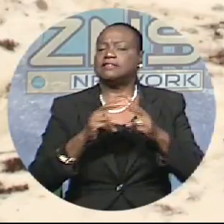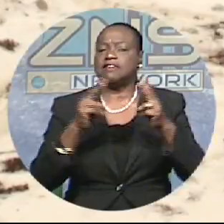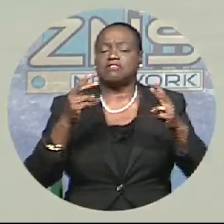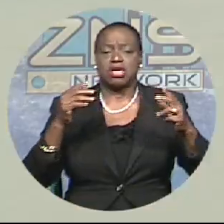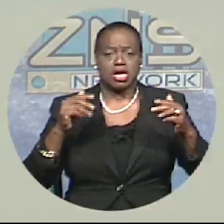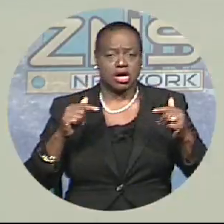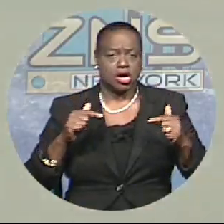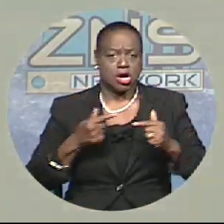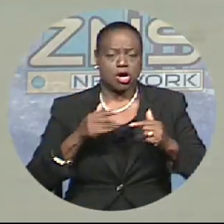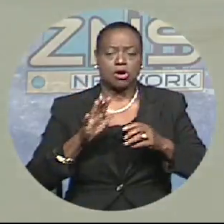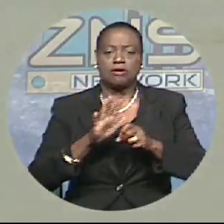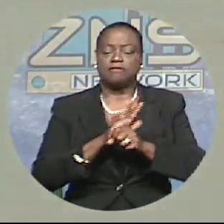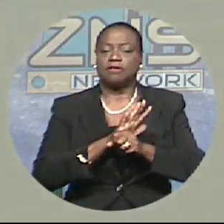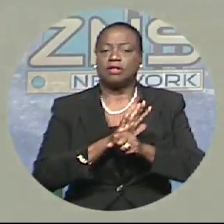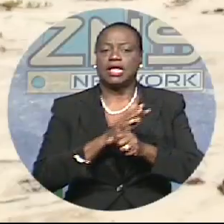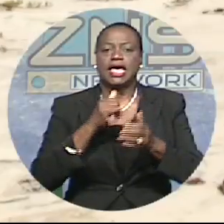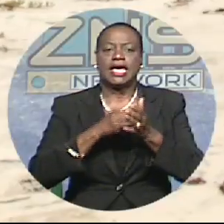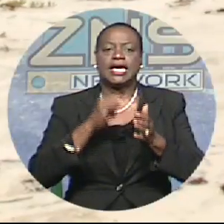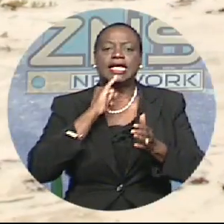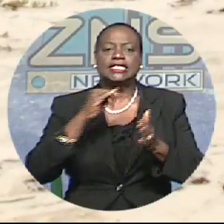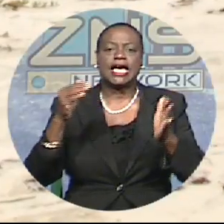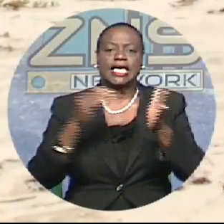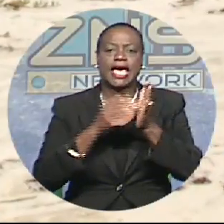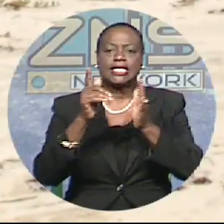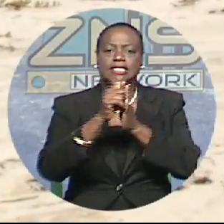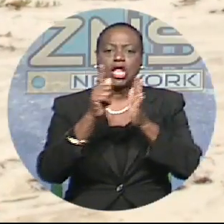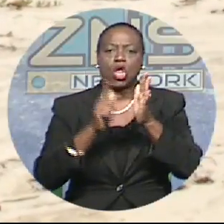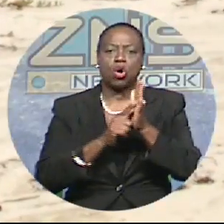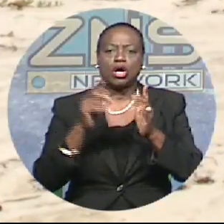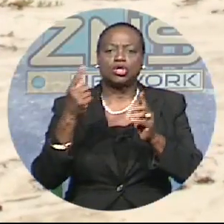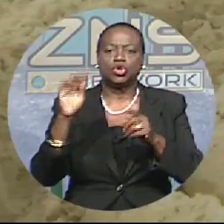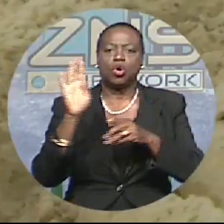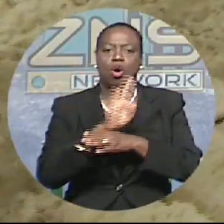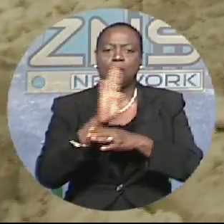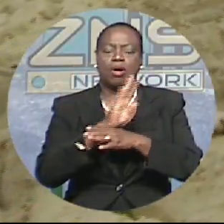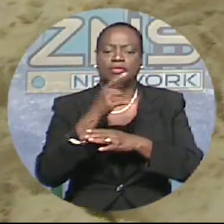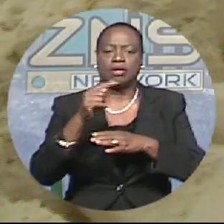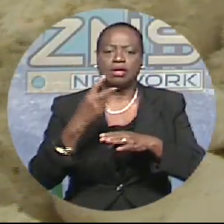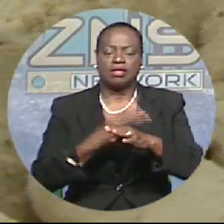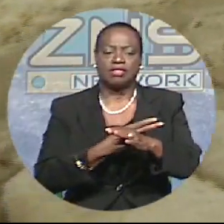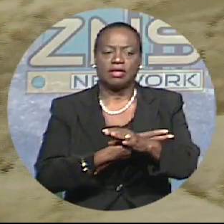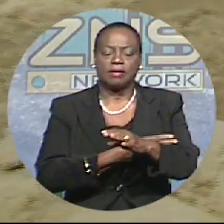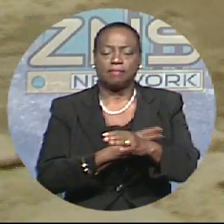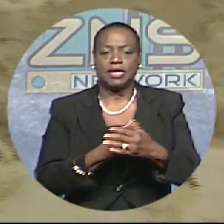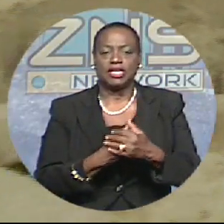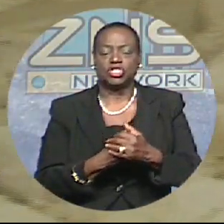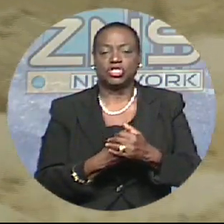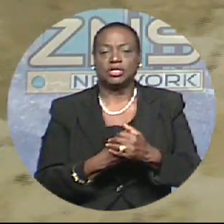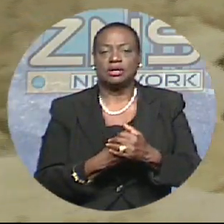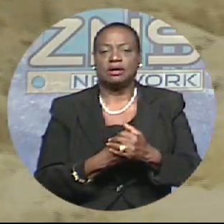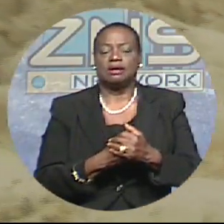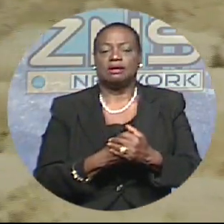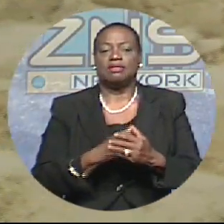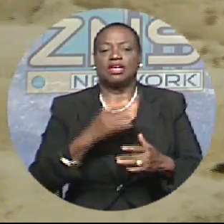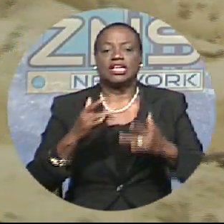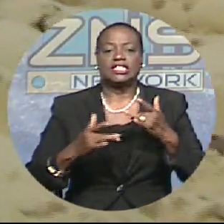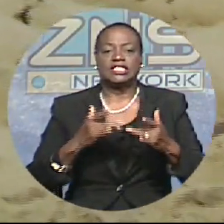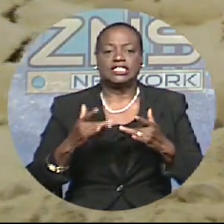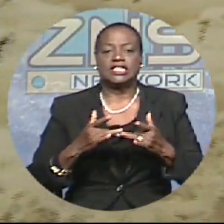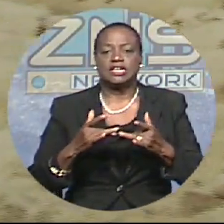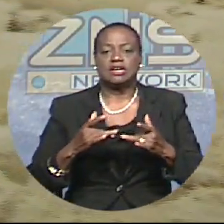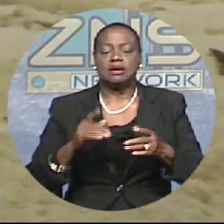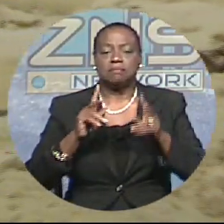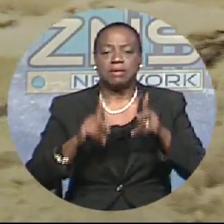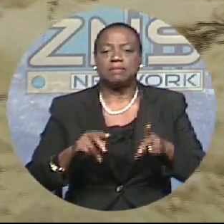any beach area is against the law, without the permission of local government. Those concerned residents claim that the operator was digging the